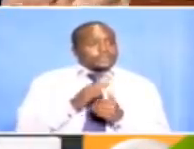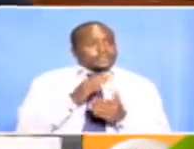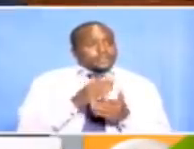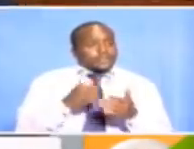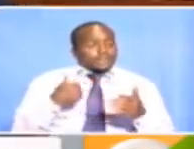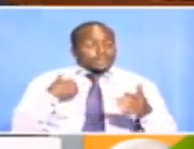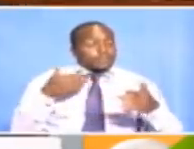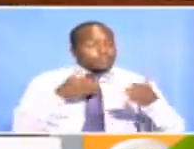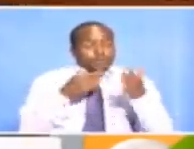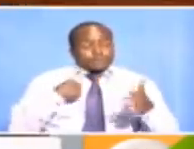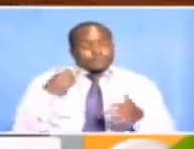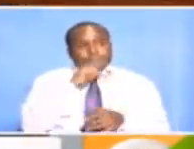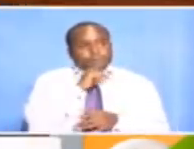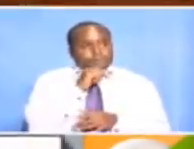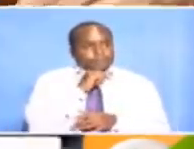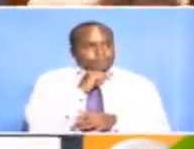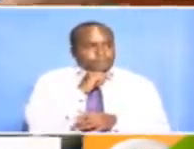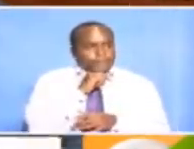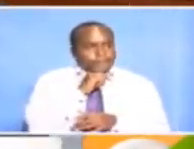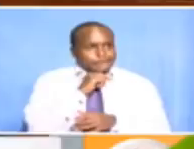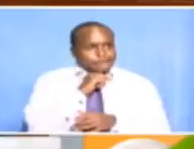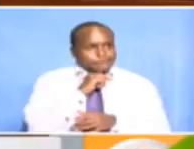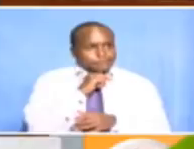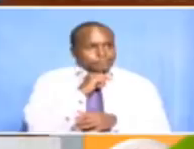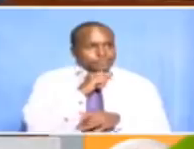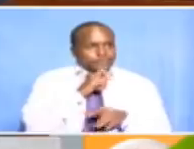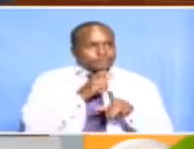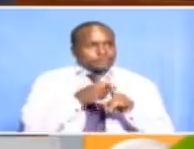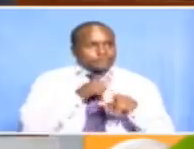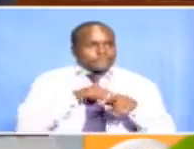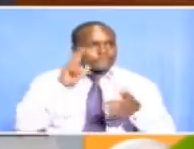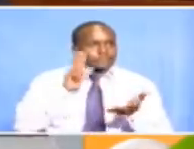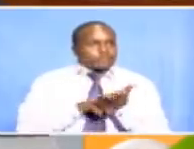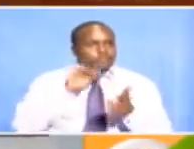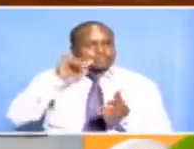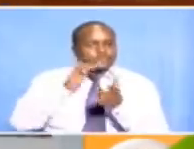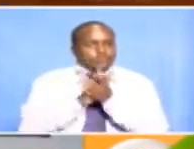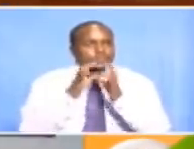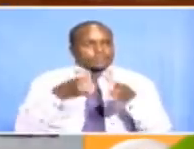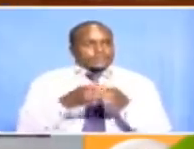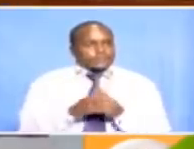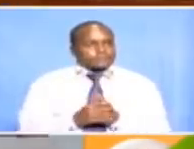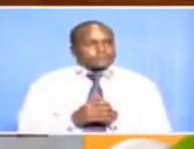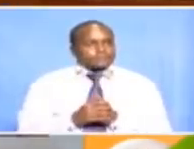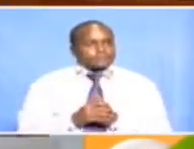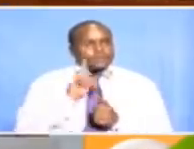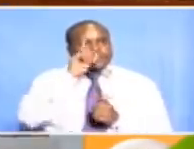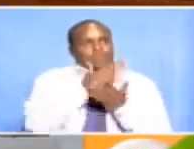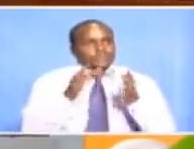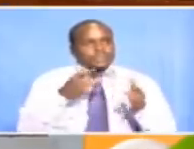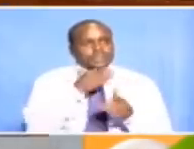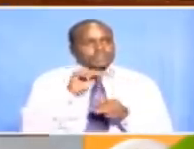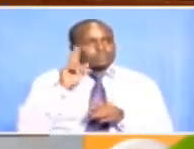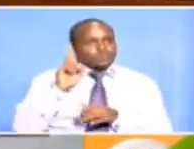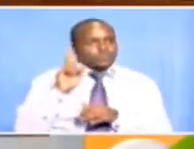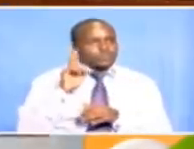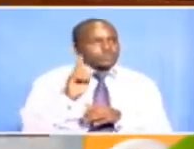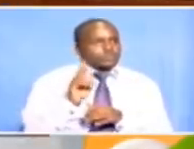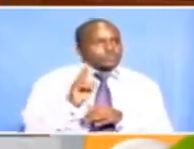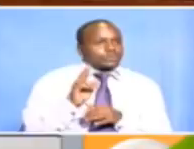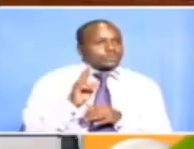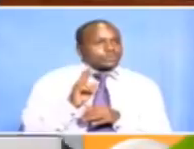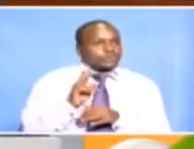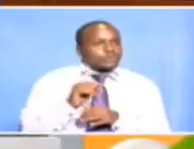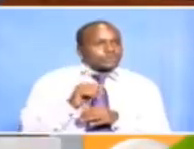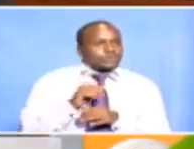blocked from getting clearance from the Jubilee Party. Mm. One thing I like about Uhuru Kenyatta, this guy